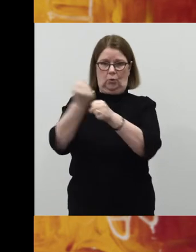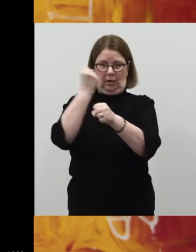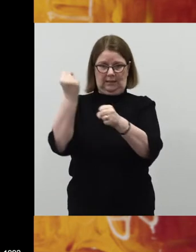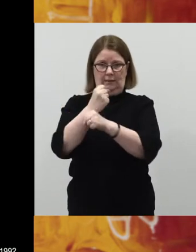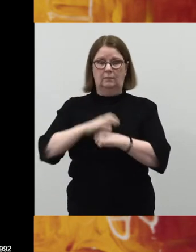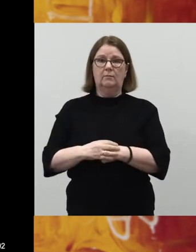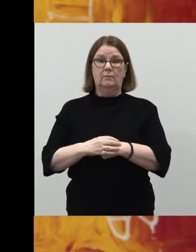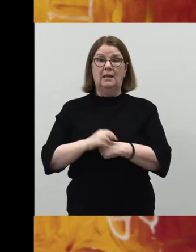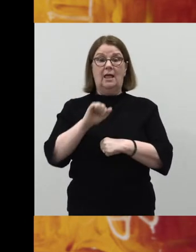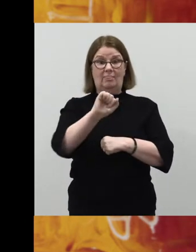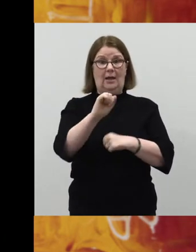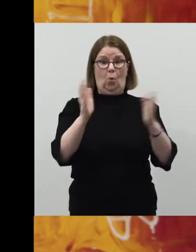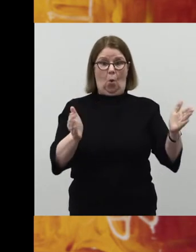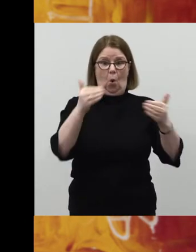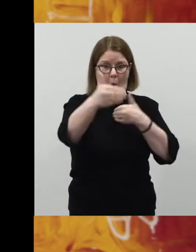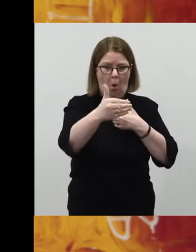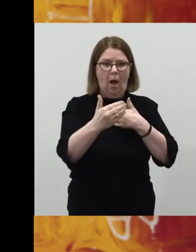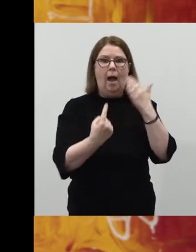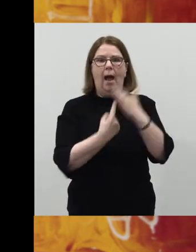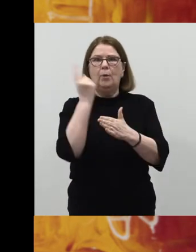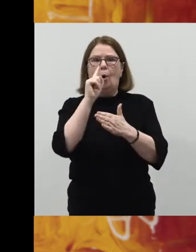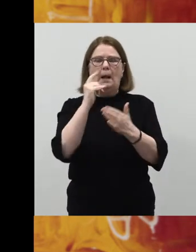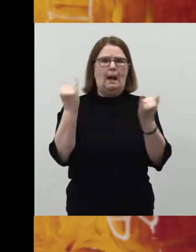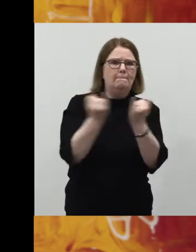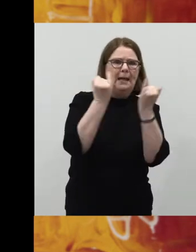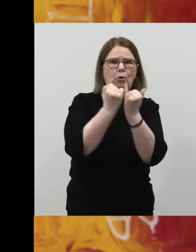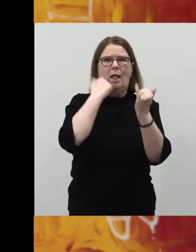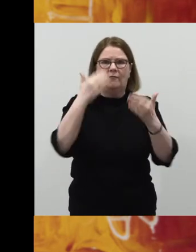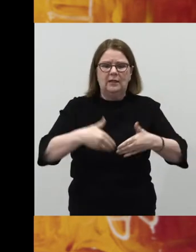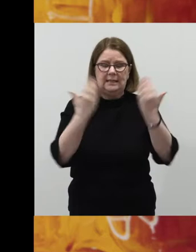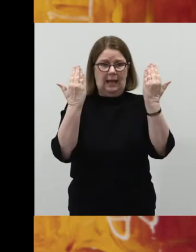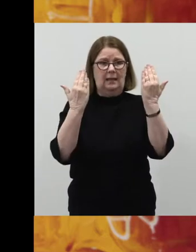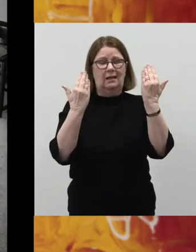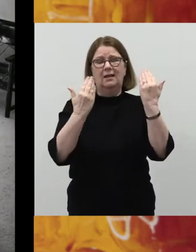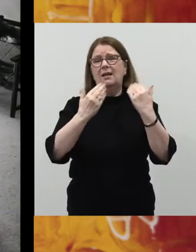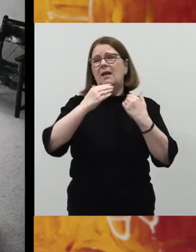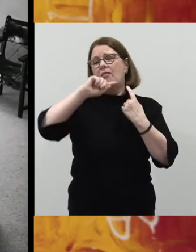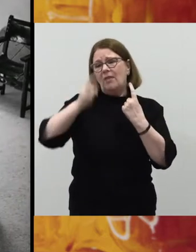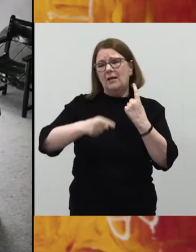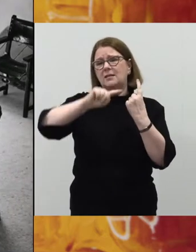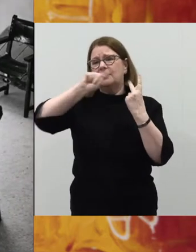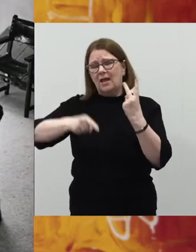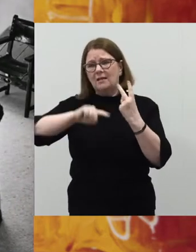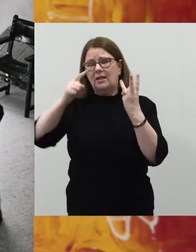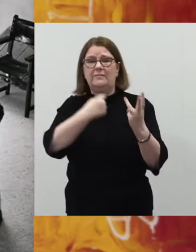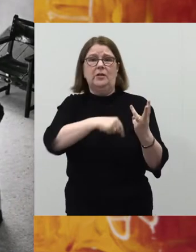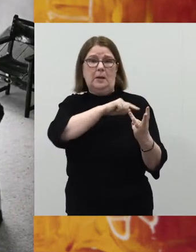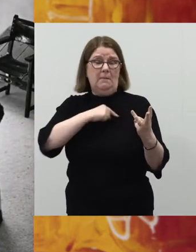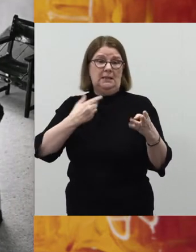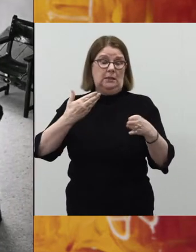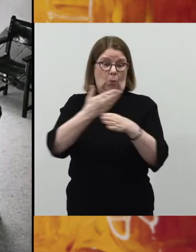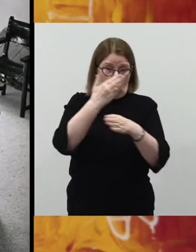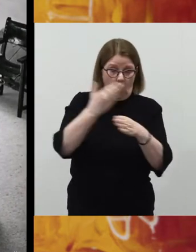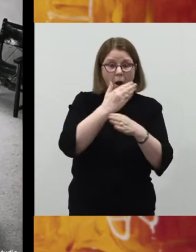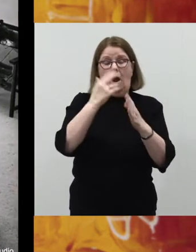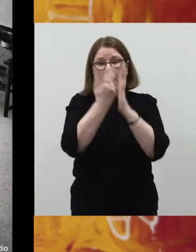to the notion of the absolute authority of the individual creator. Within their walls, a battle ensues each